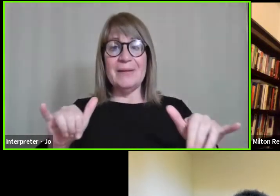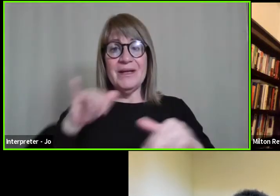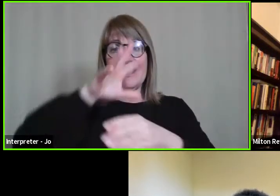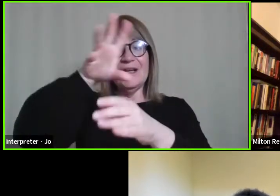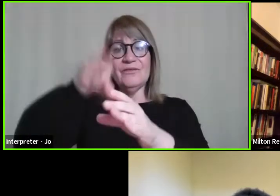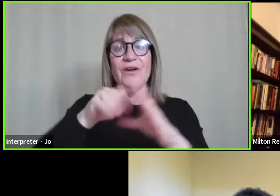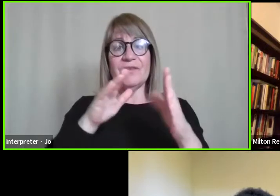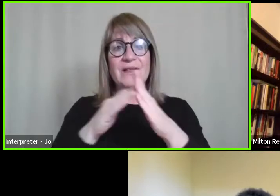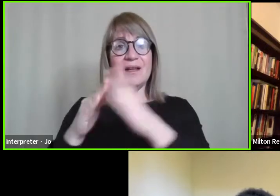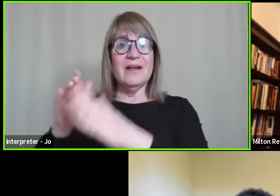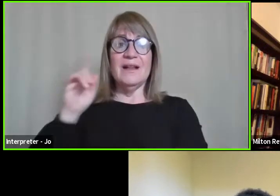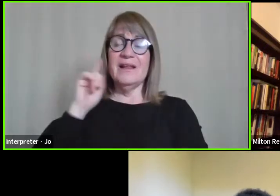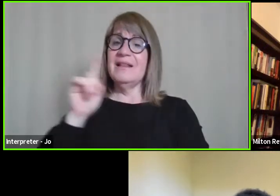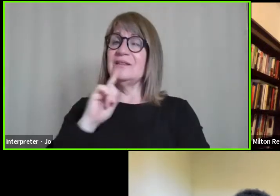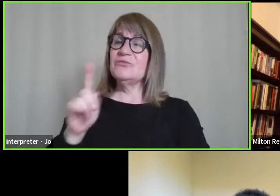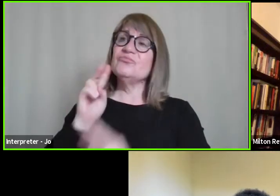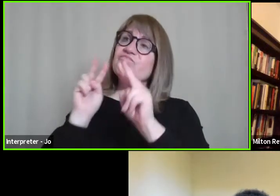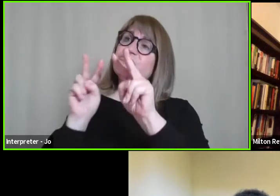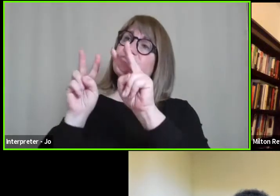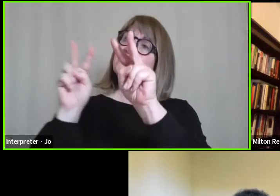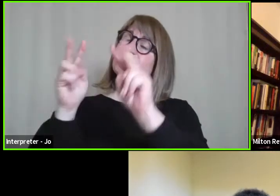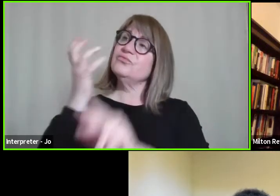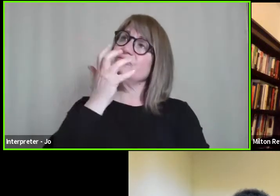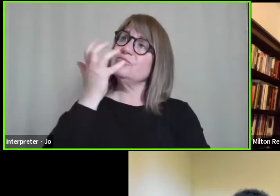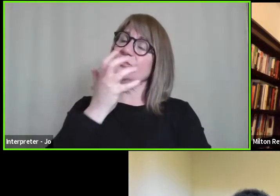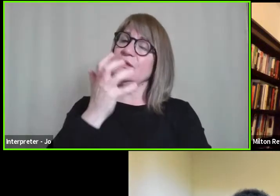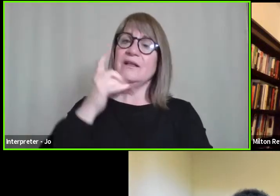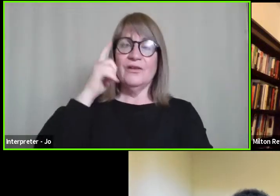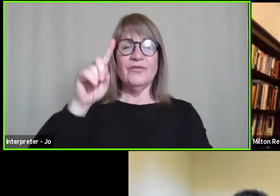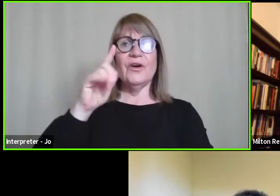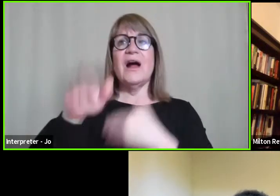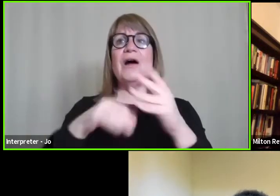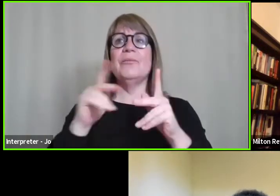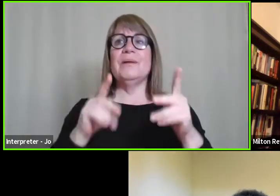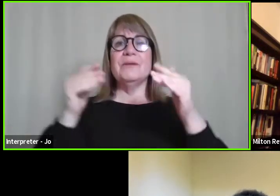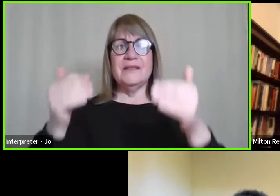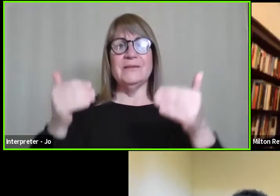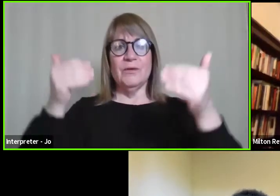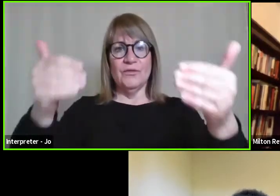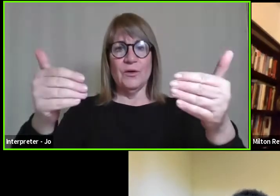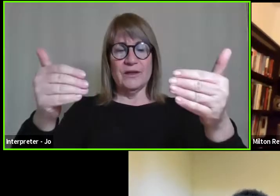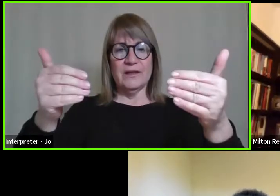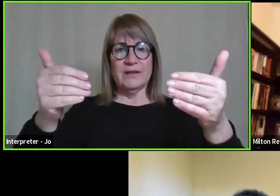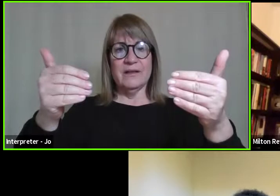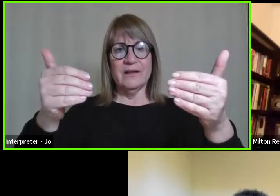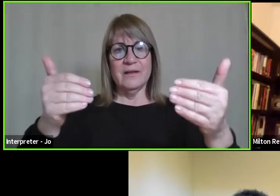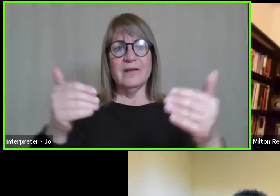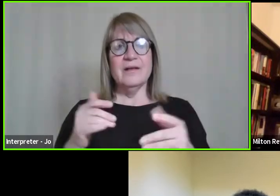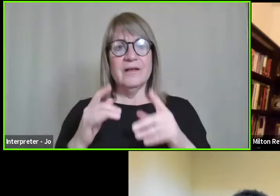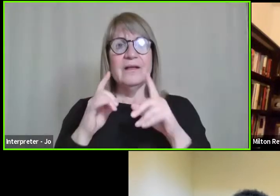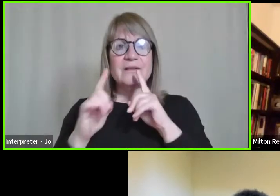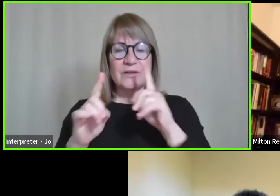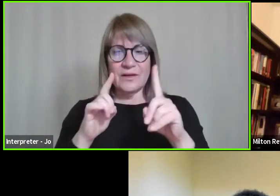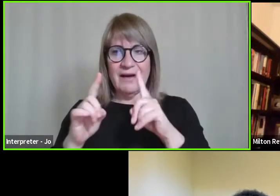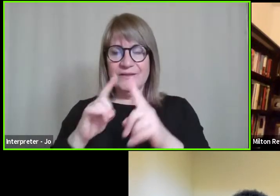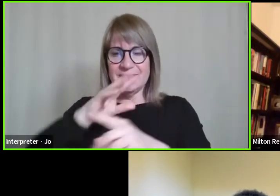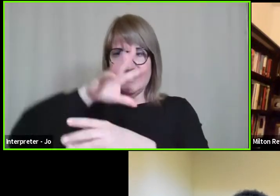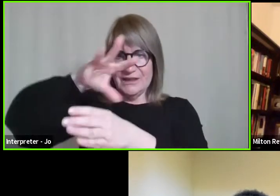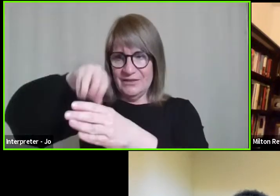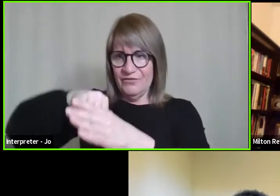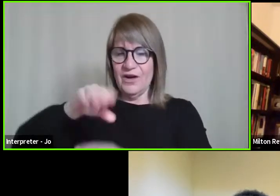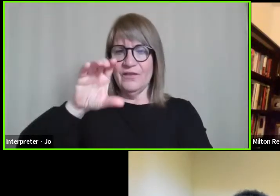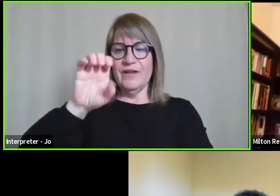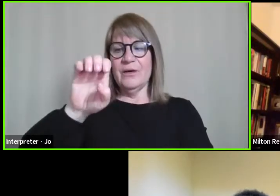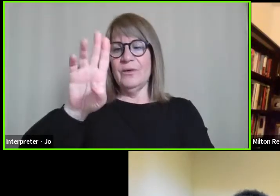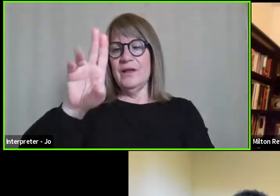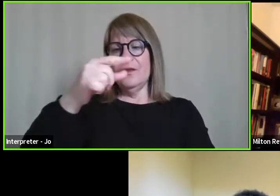an admirable model for how we have to think about how to move forward that is bringing the conversation about eugenics to our children to make